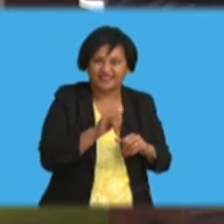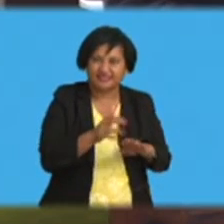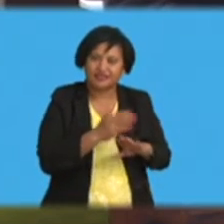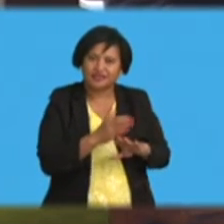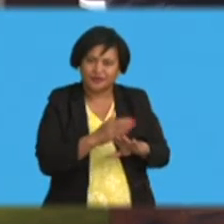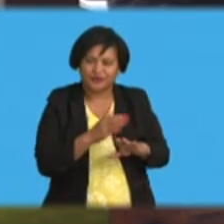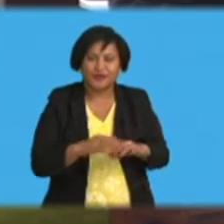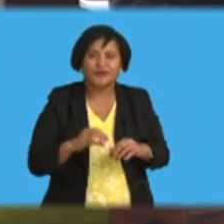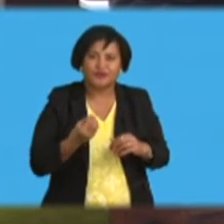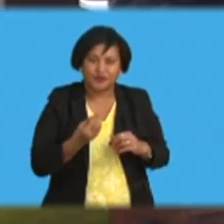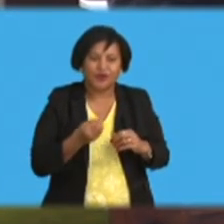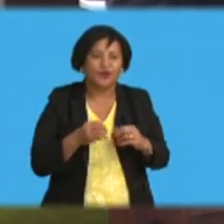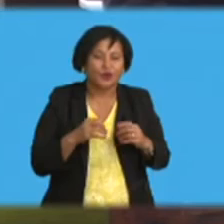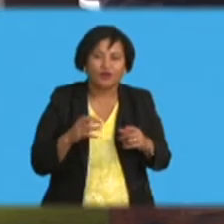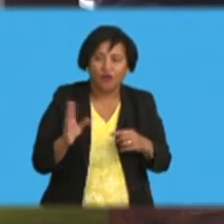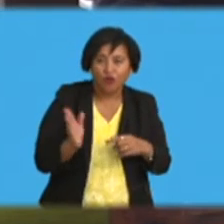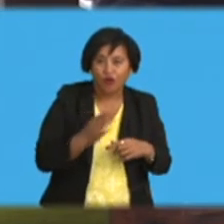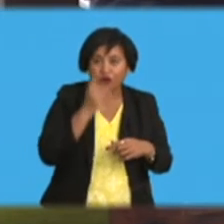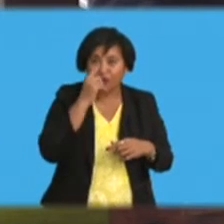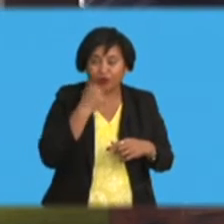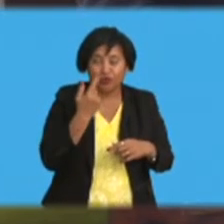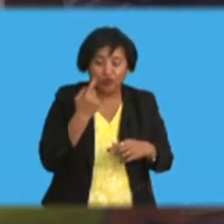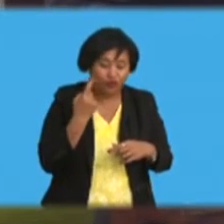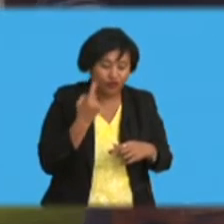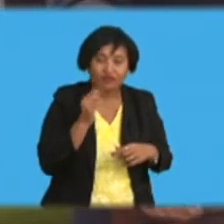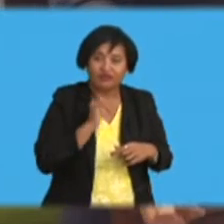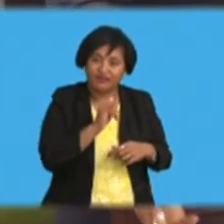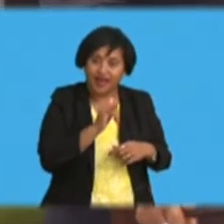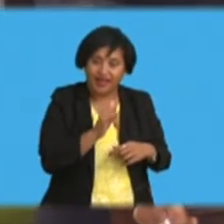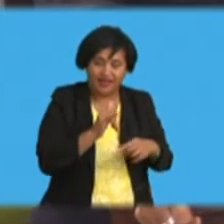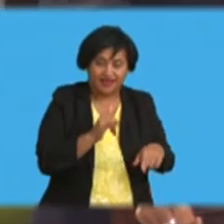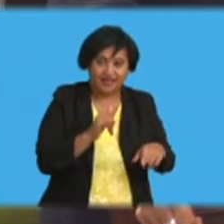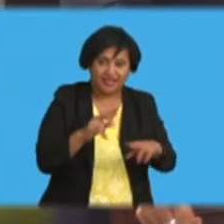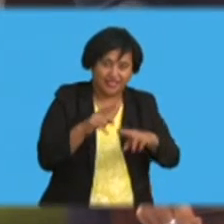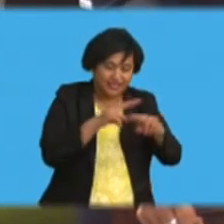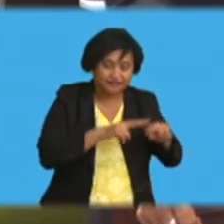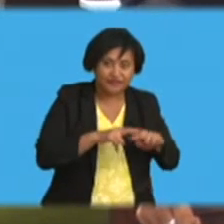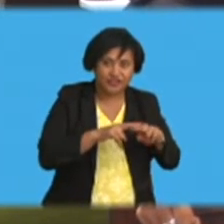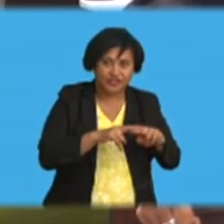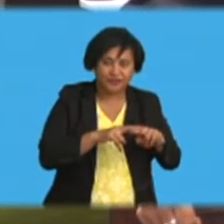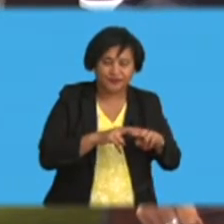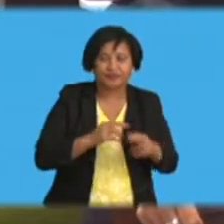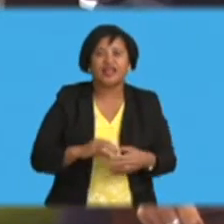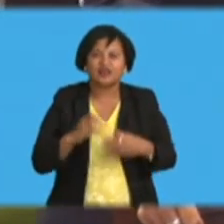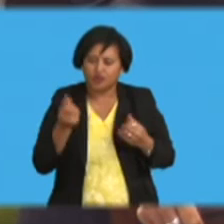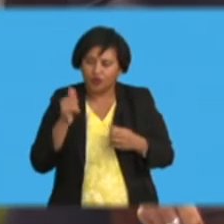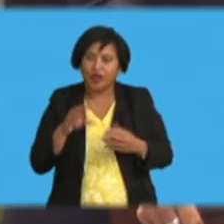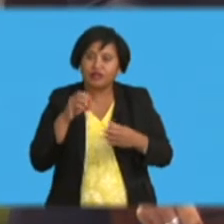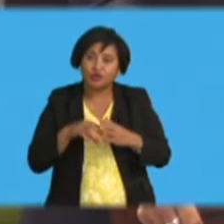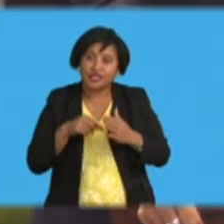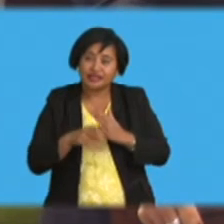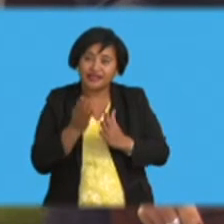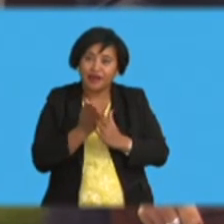great product enhancement for all guests flying domestically within Fiji. Madam Speaker, as allocated in the budget, Madam Speaker, in a